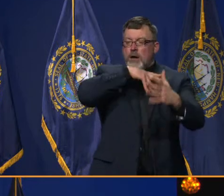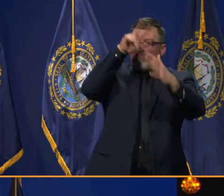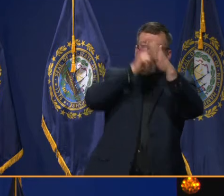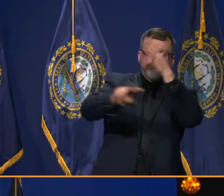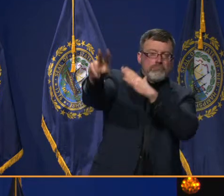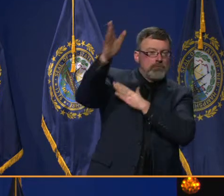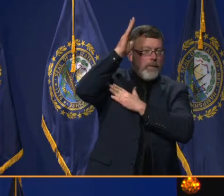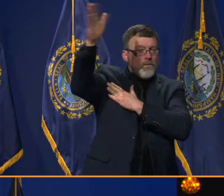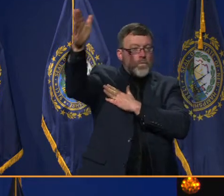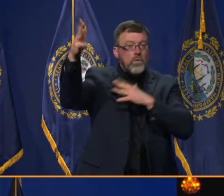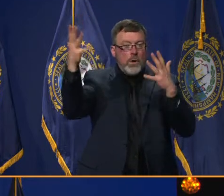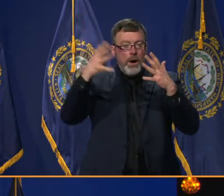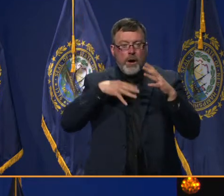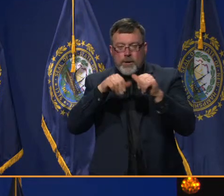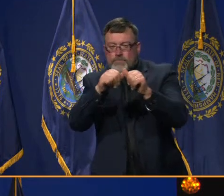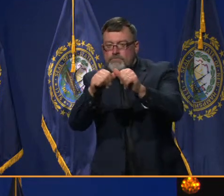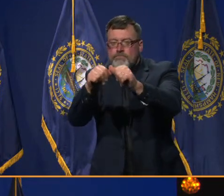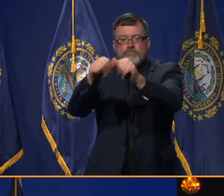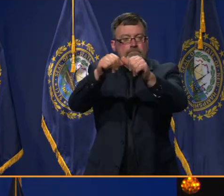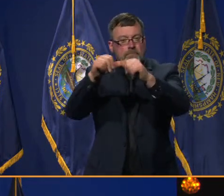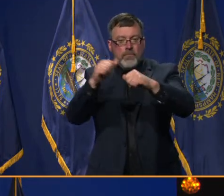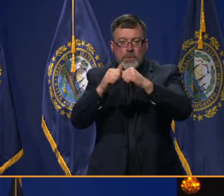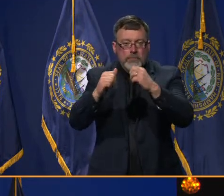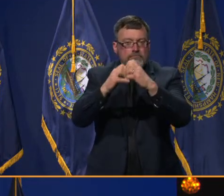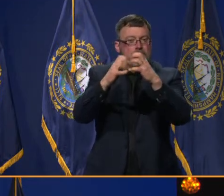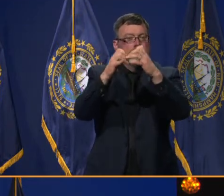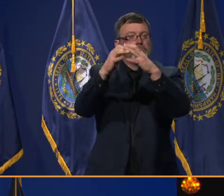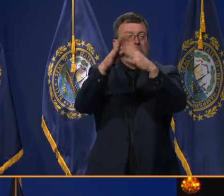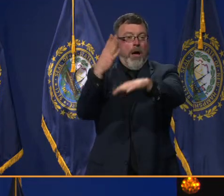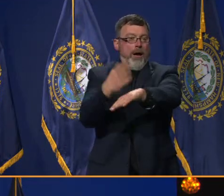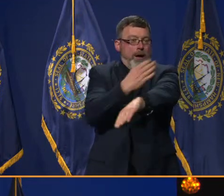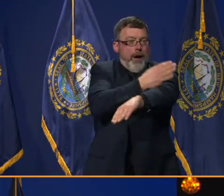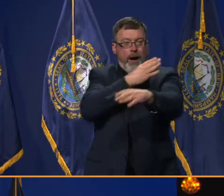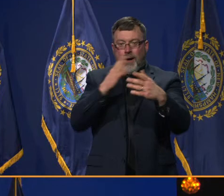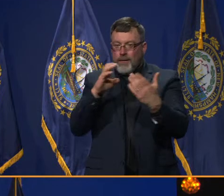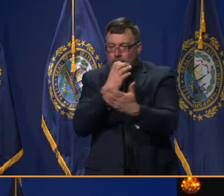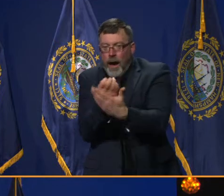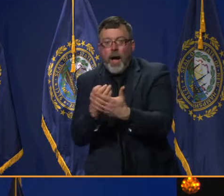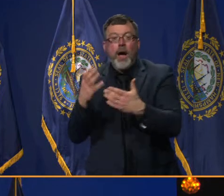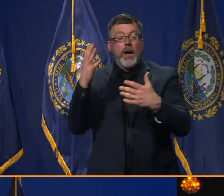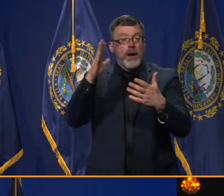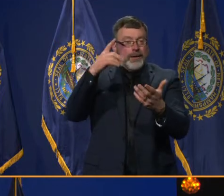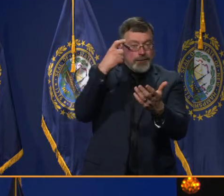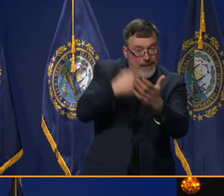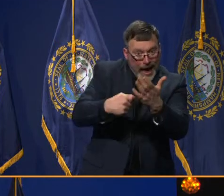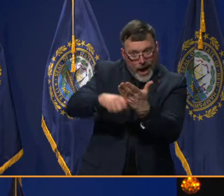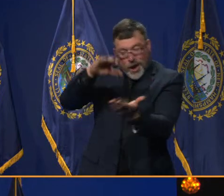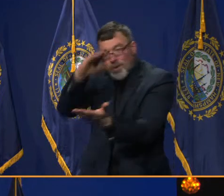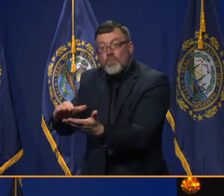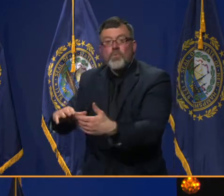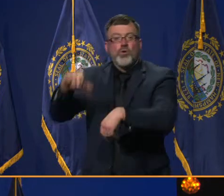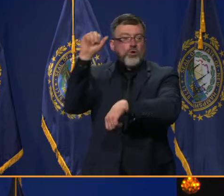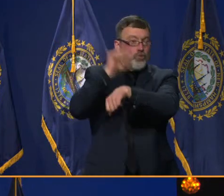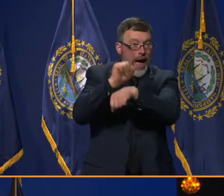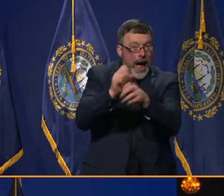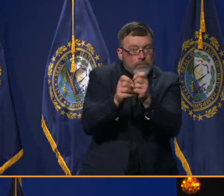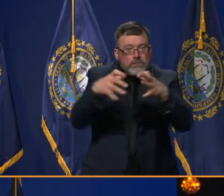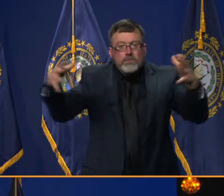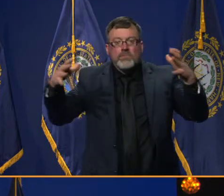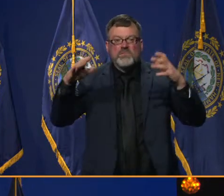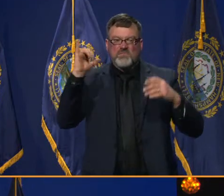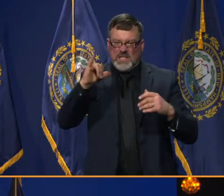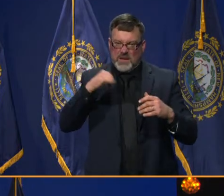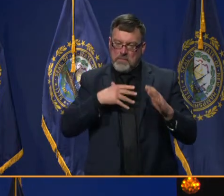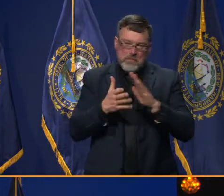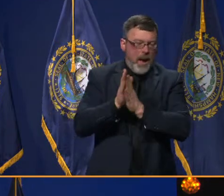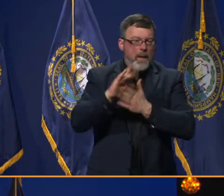economy. We'll go by reducing taxes, by growing jobs. We'll work to maintain one of the best public education systems in the nation,